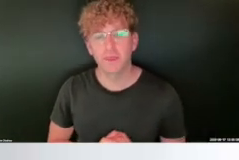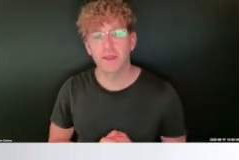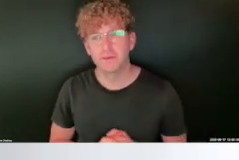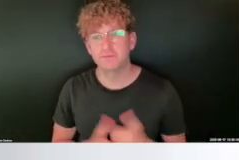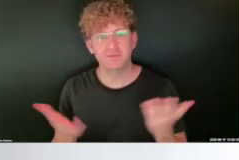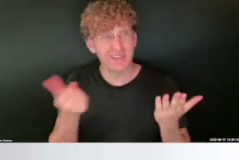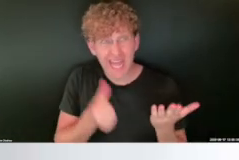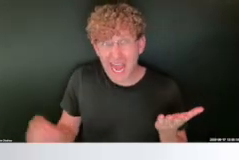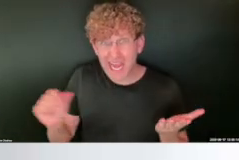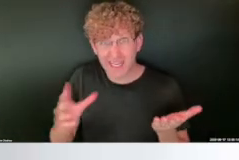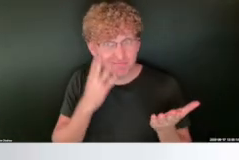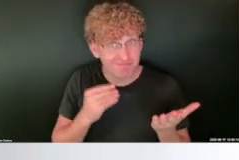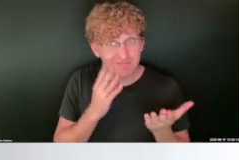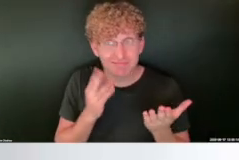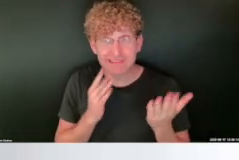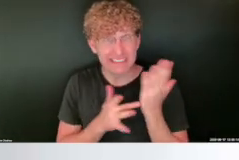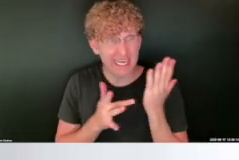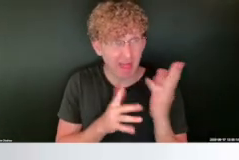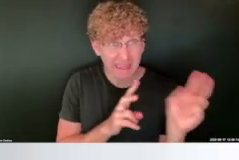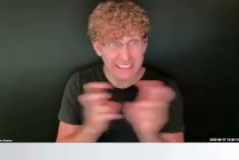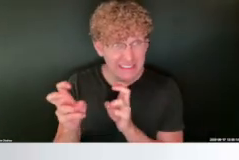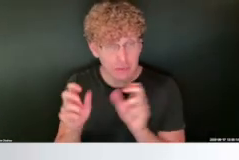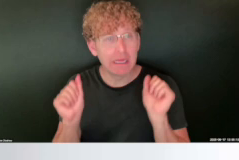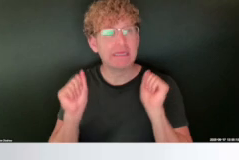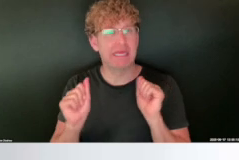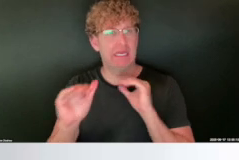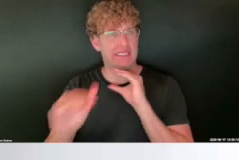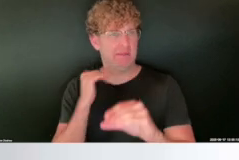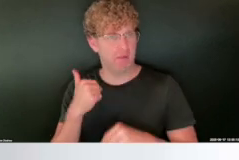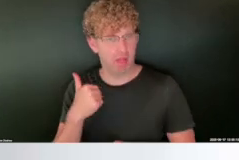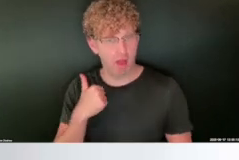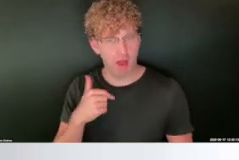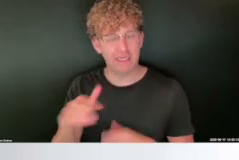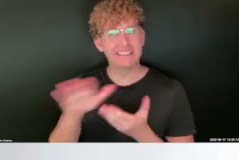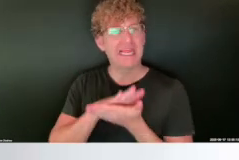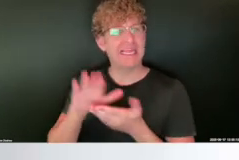are any technical issues, you can email us at